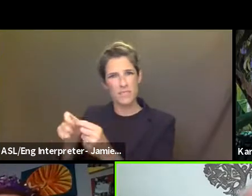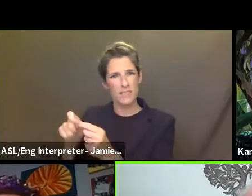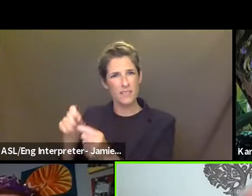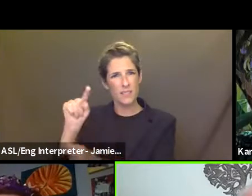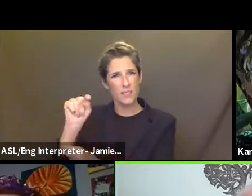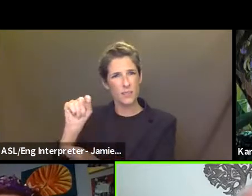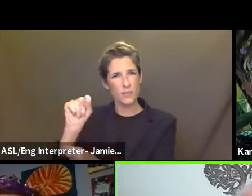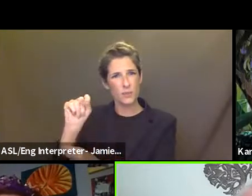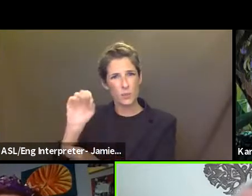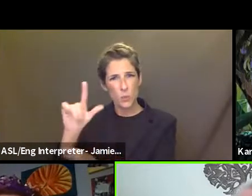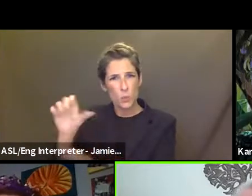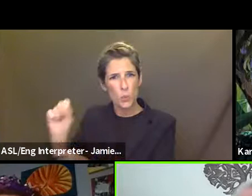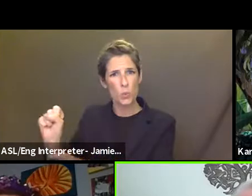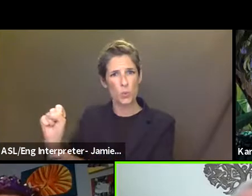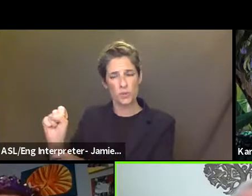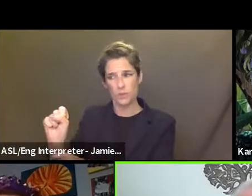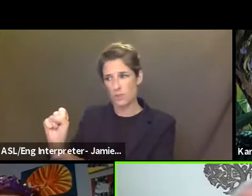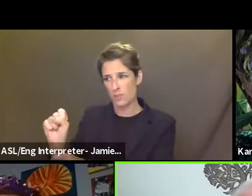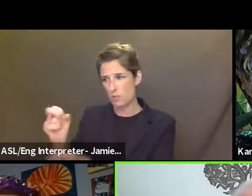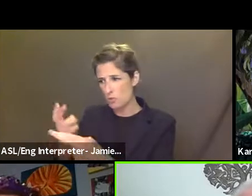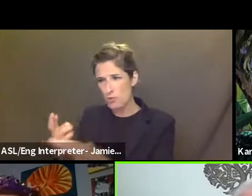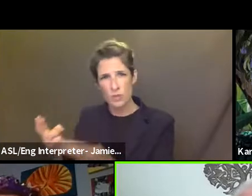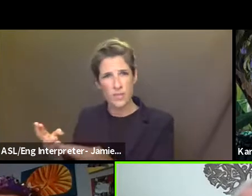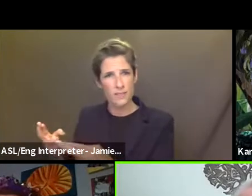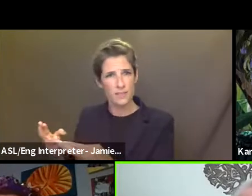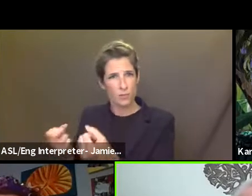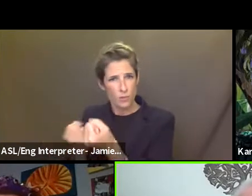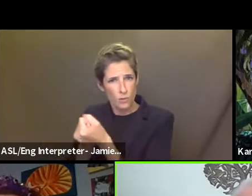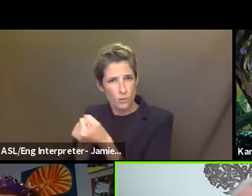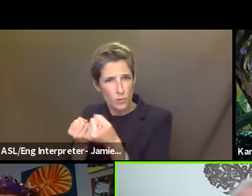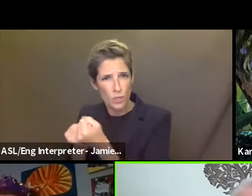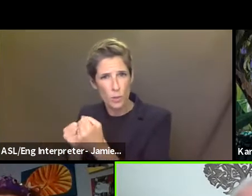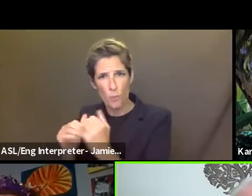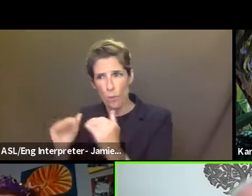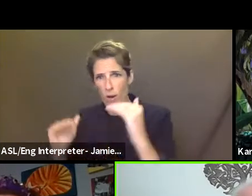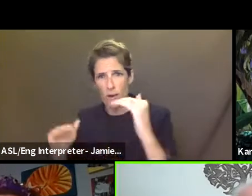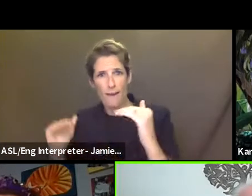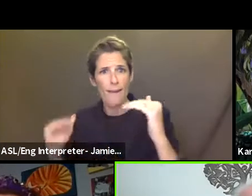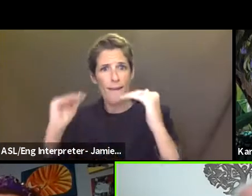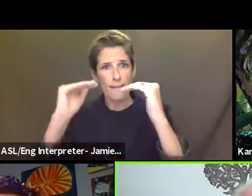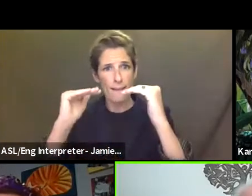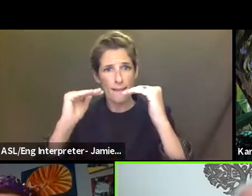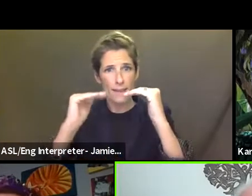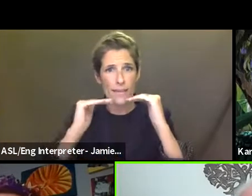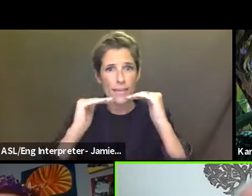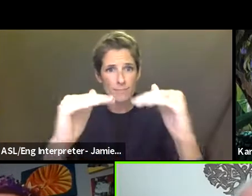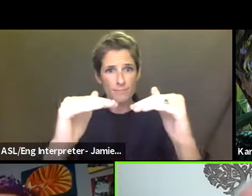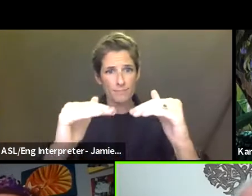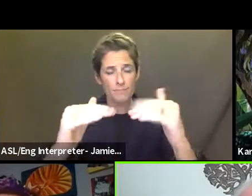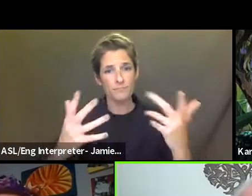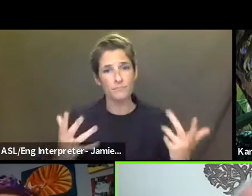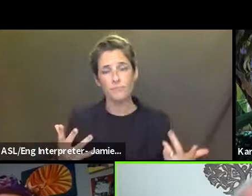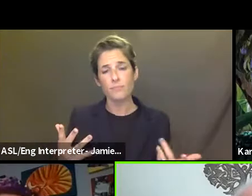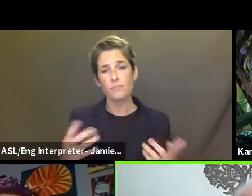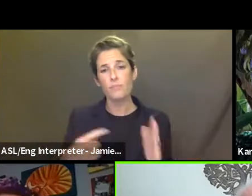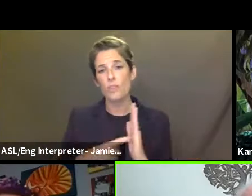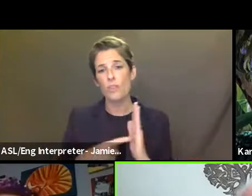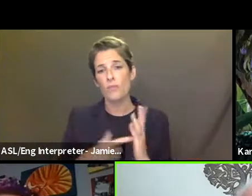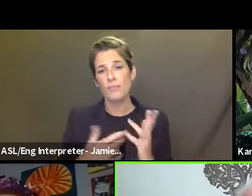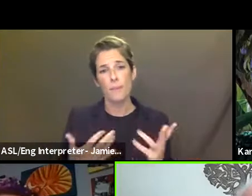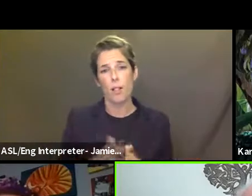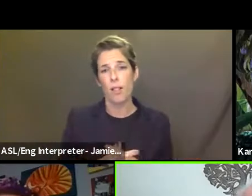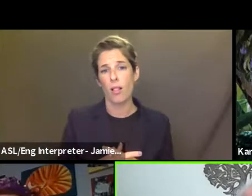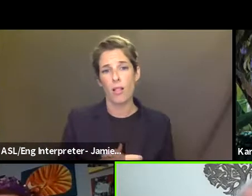Karen's concept, but tools in the very broadest sense, the kind of tools